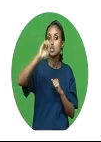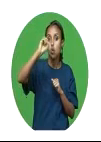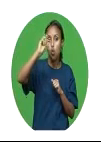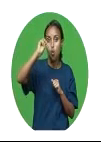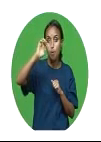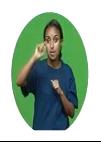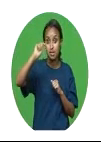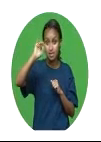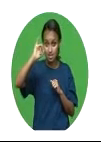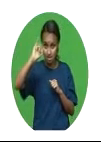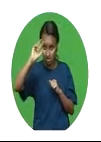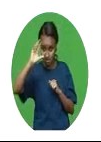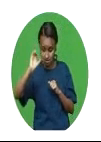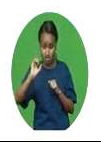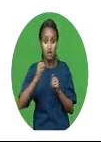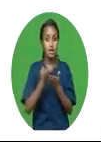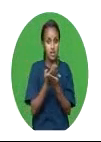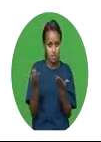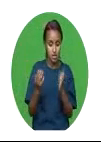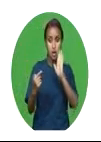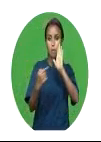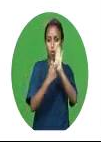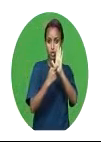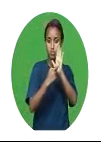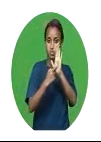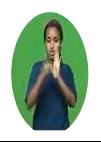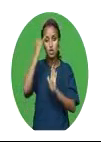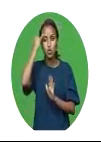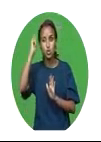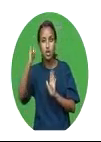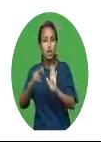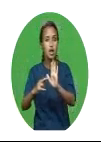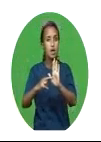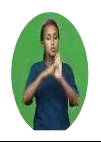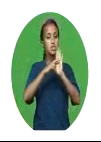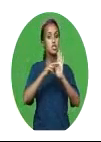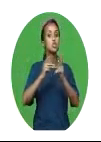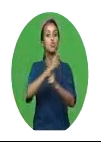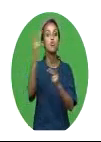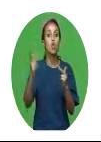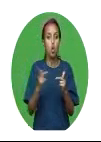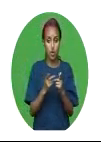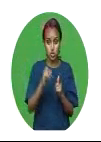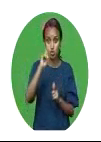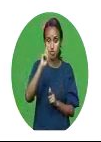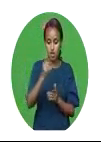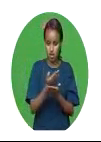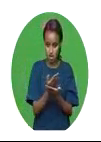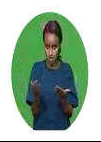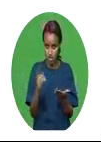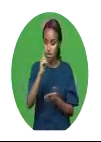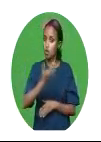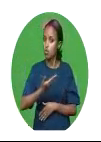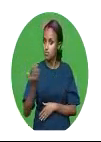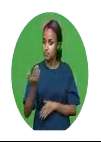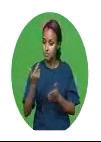elements. A point is a theoretical representation of location of an element or object in